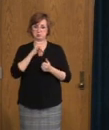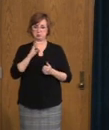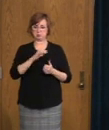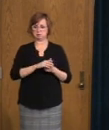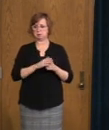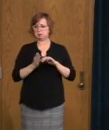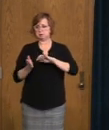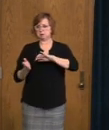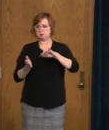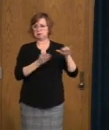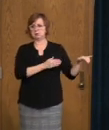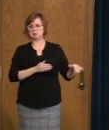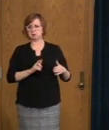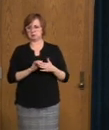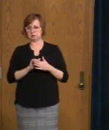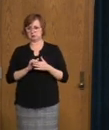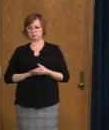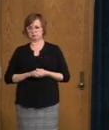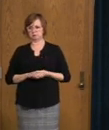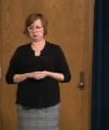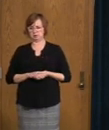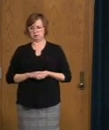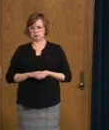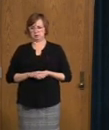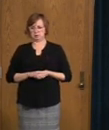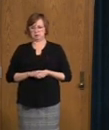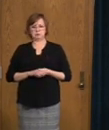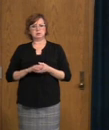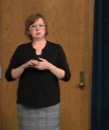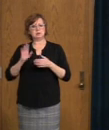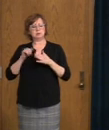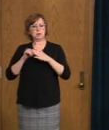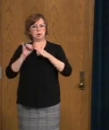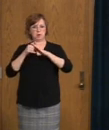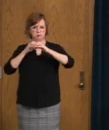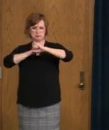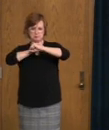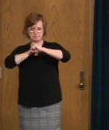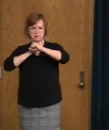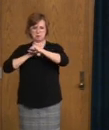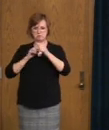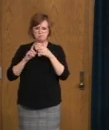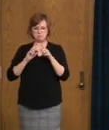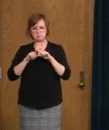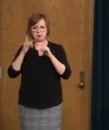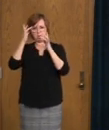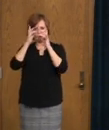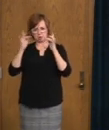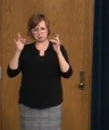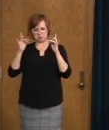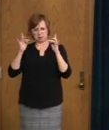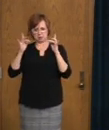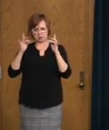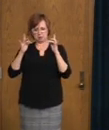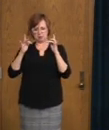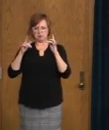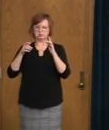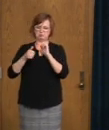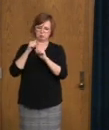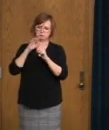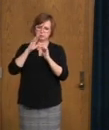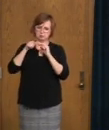Switching to our defensive strategy, so this is really more focused on our hospital response. 2 weeks ago, we established a target to be